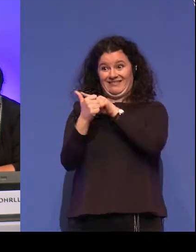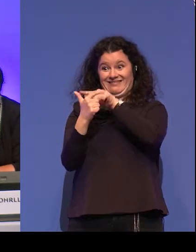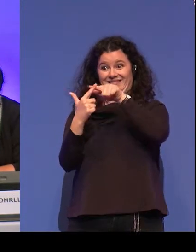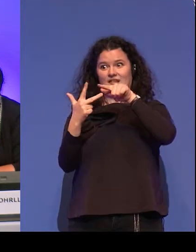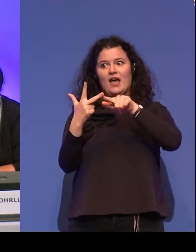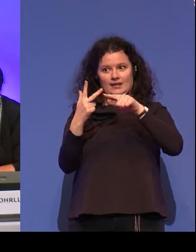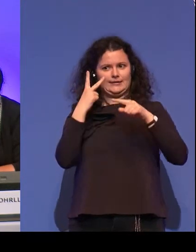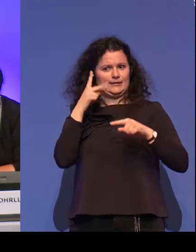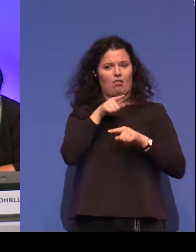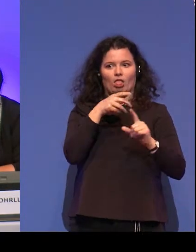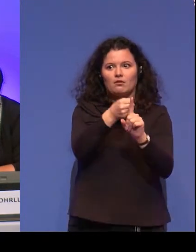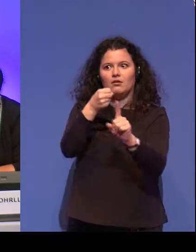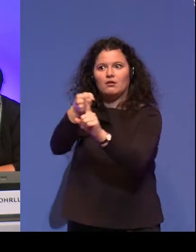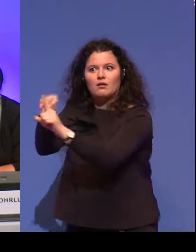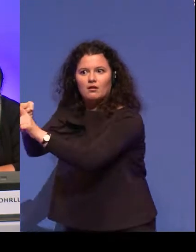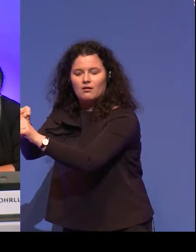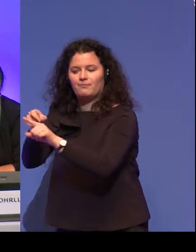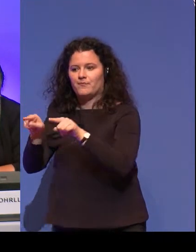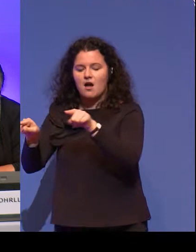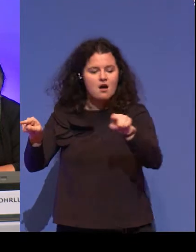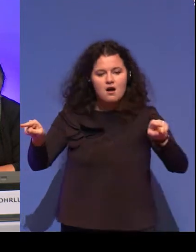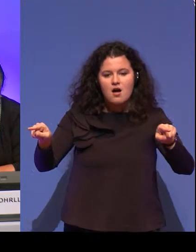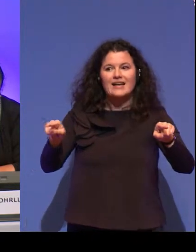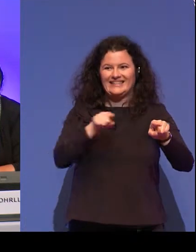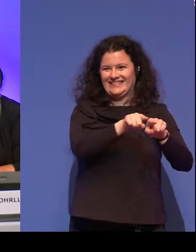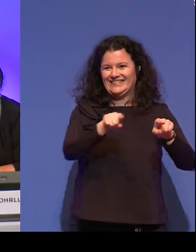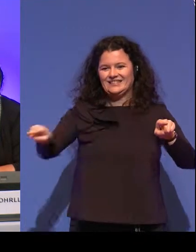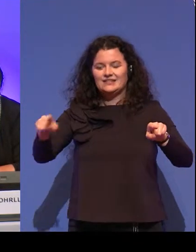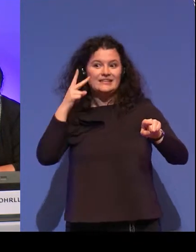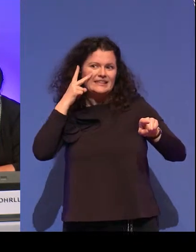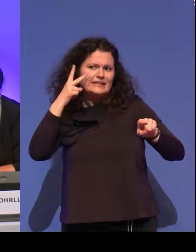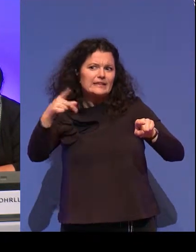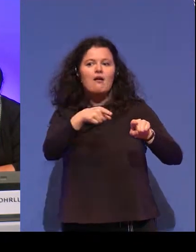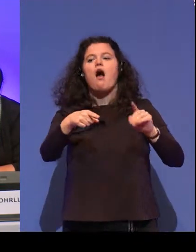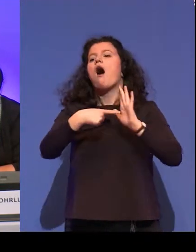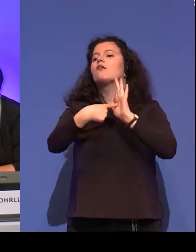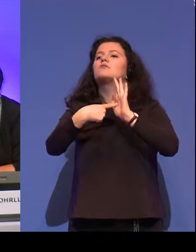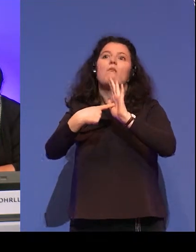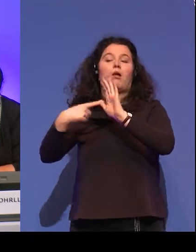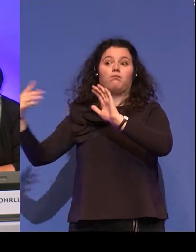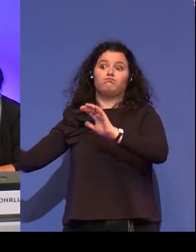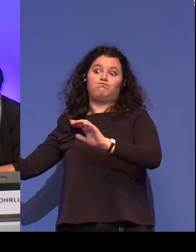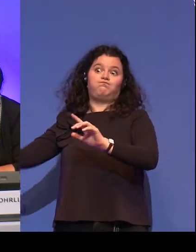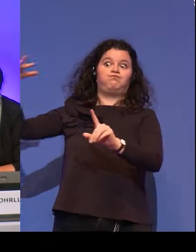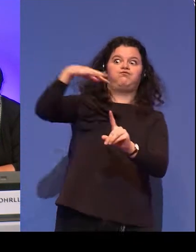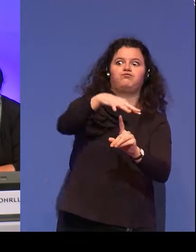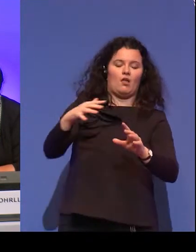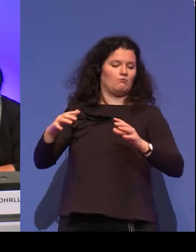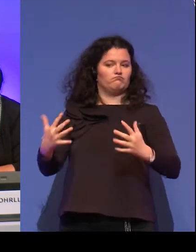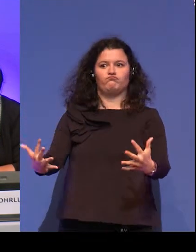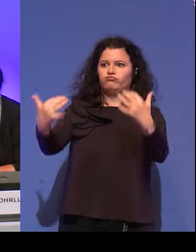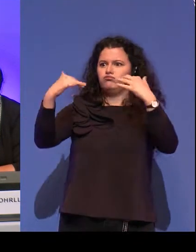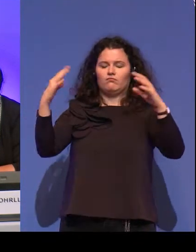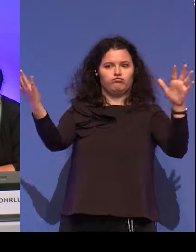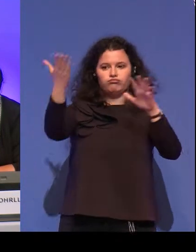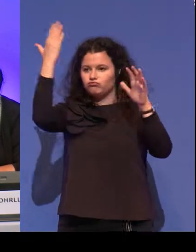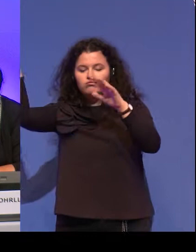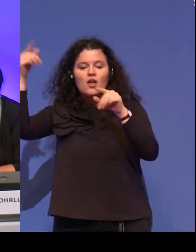but there were difficulties in understanding what is going to be the impact, and also the telecommunication systems